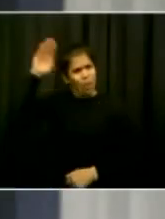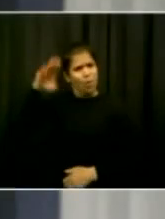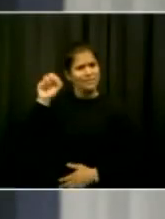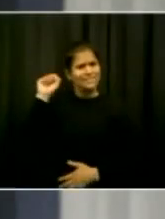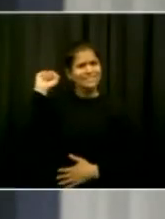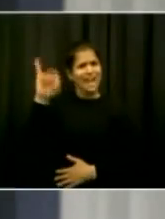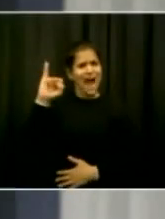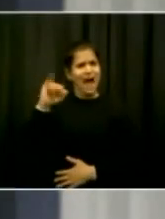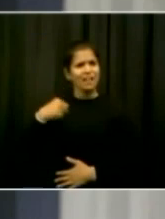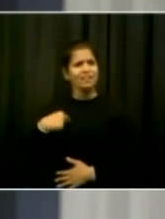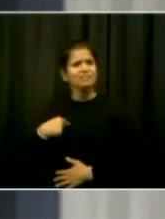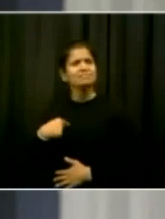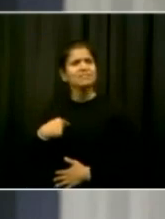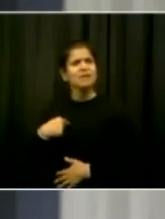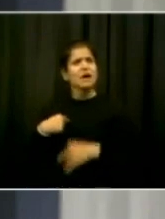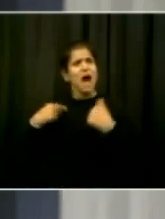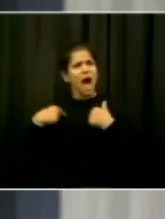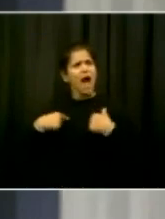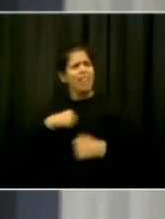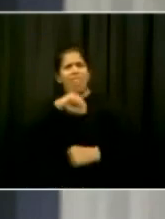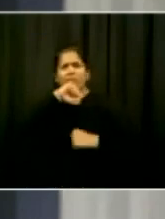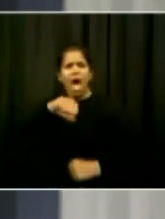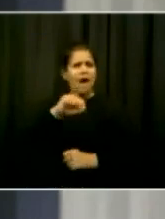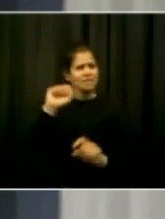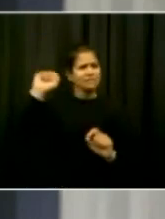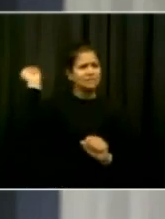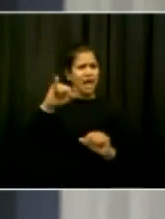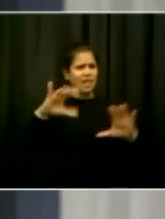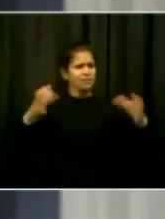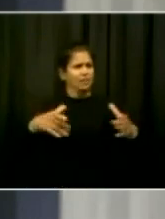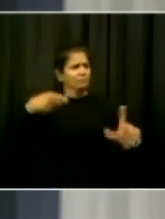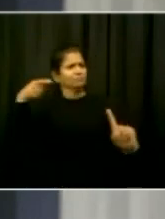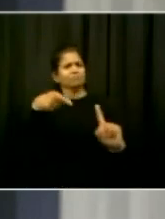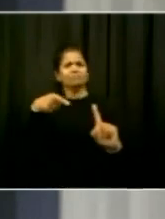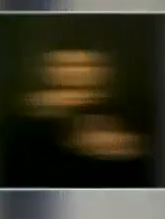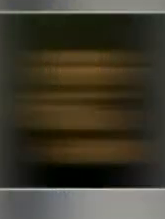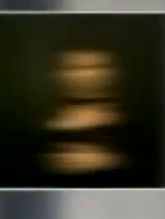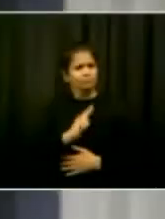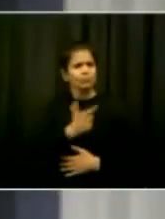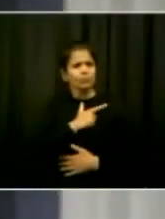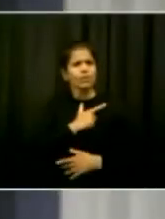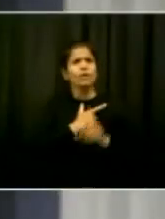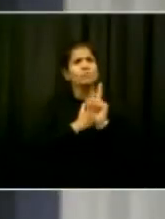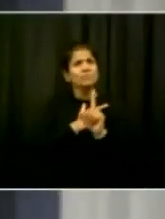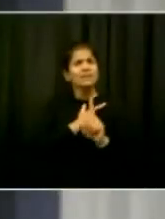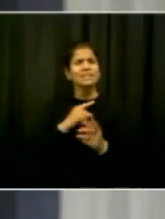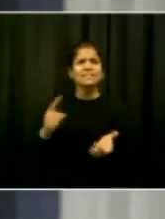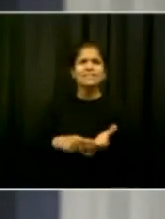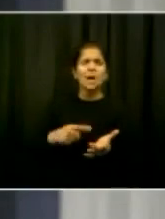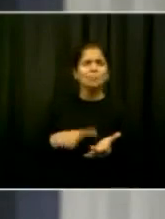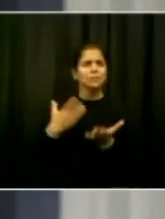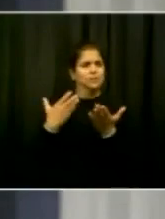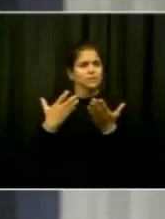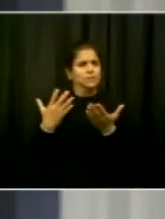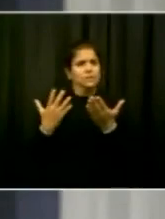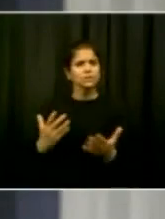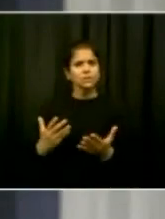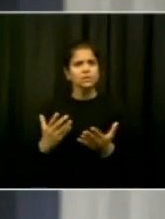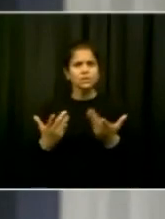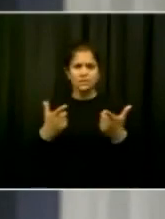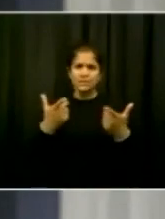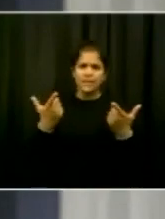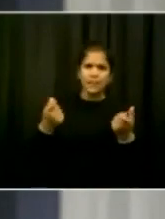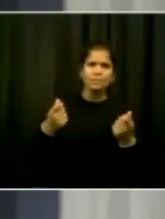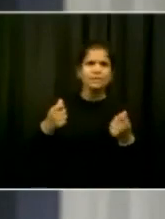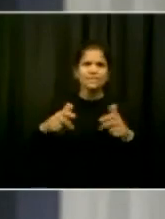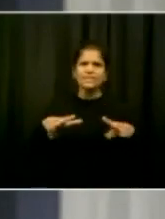are at our best in crunch moments, post 9/11, post Sandy. We are quickly approaching, if not at